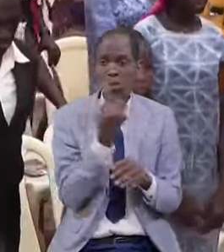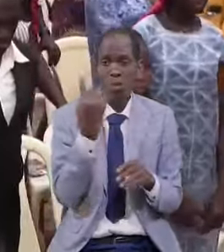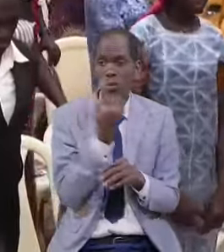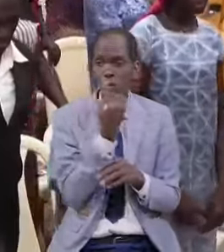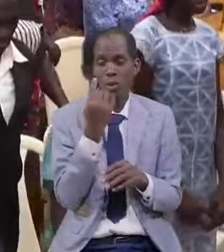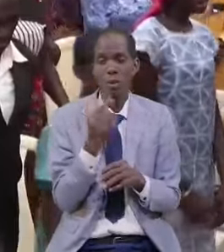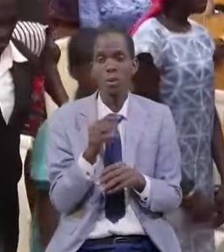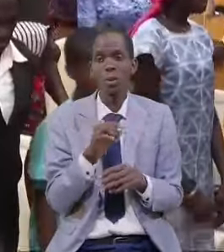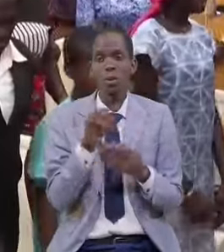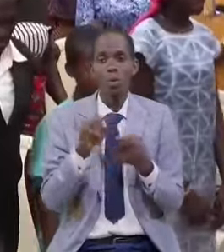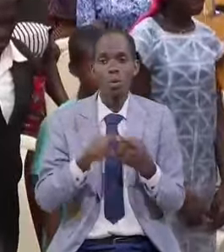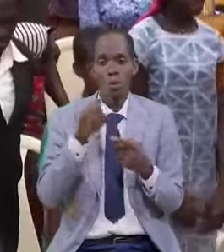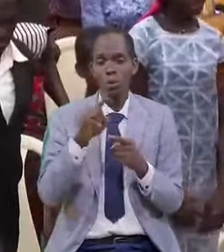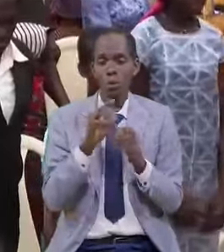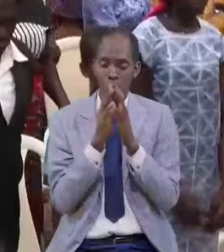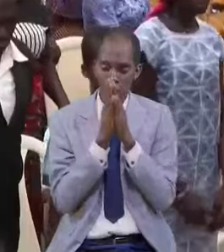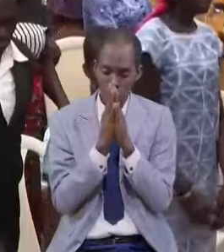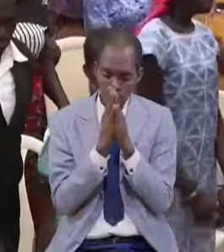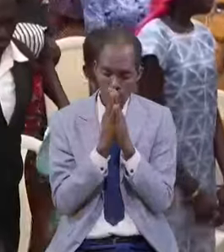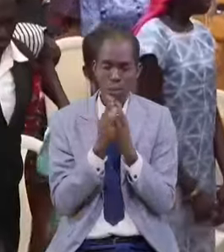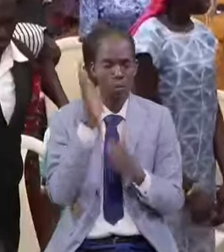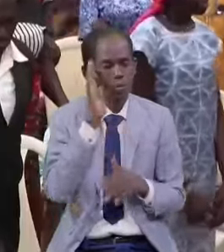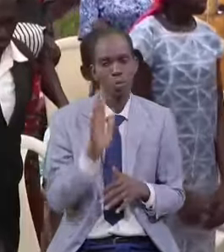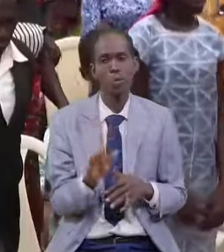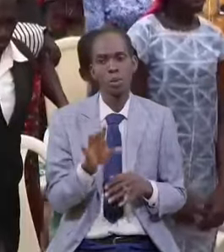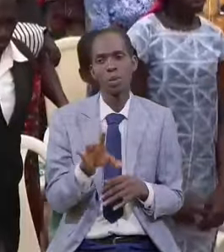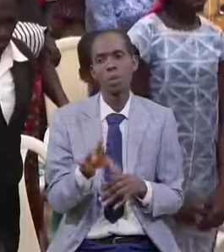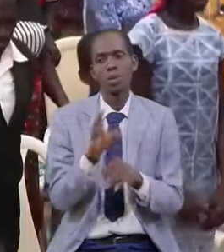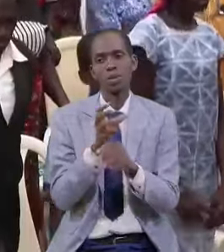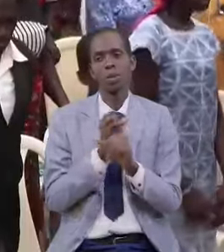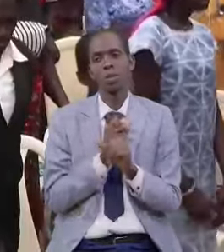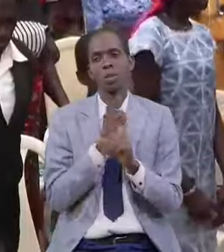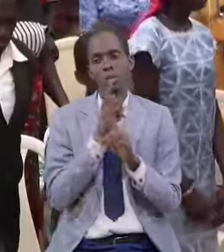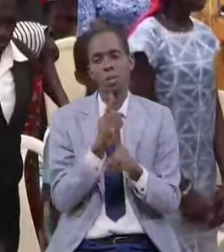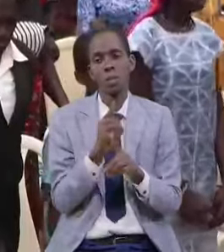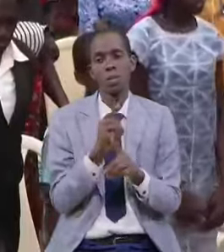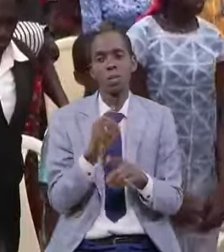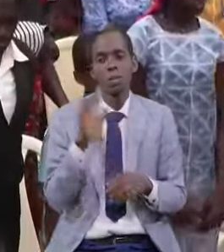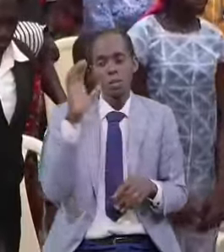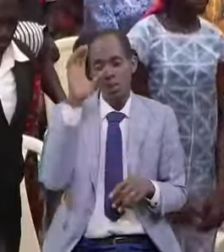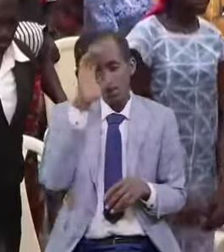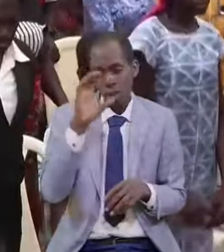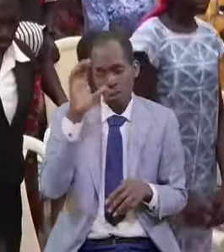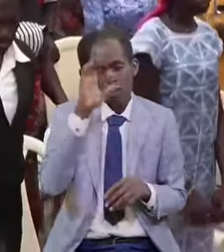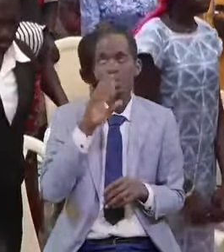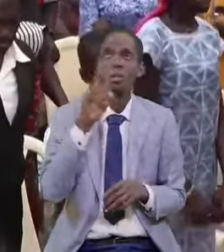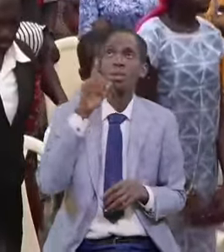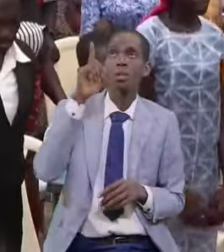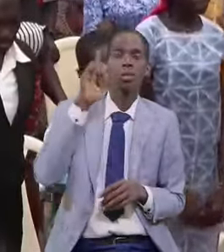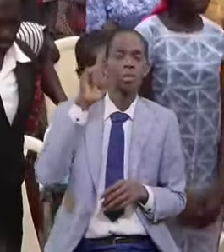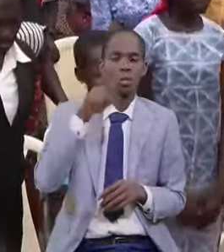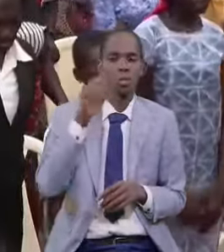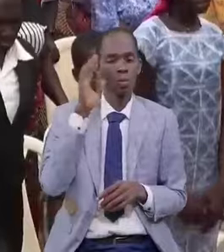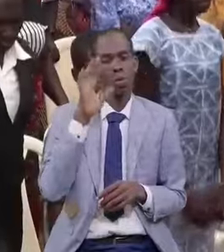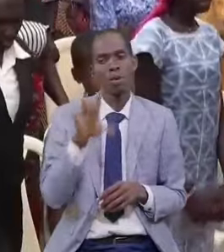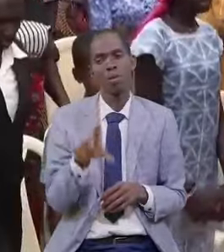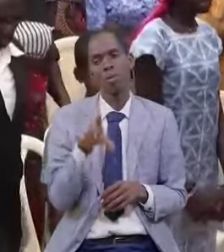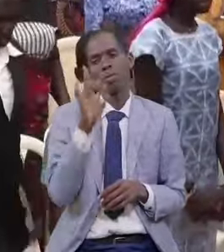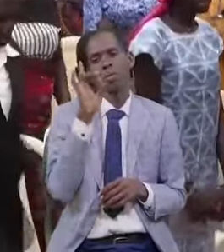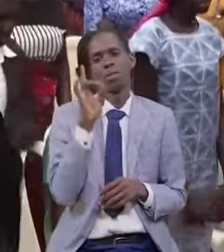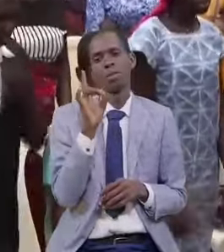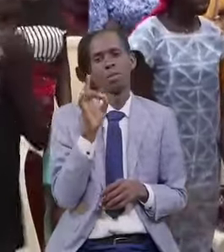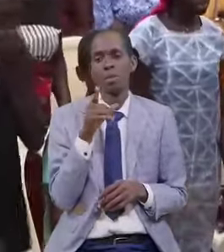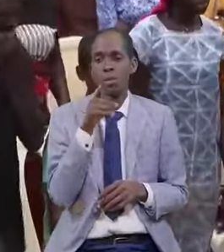shall find only Seekers can enjoy this gift of God we are saved by grace through that